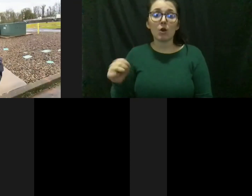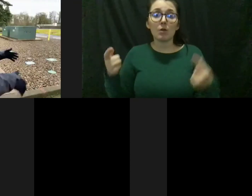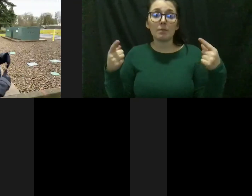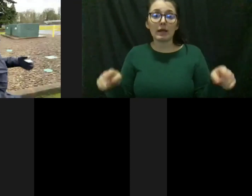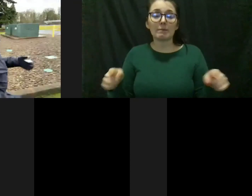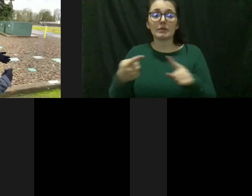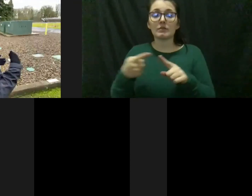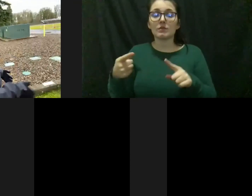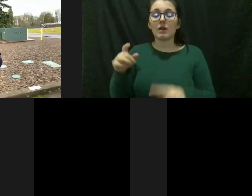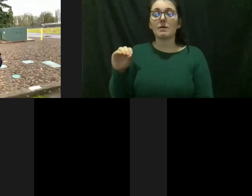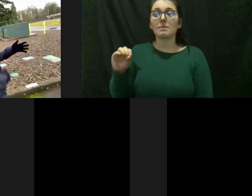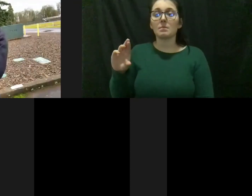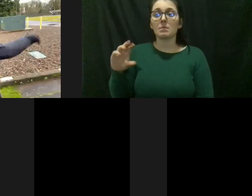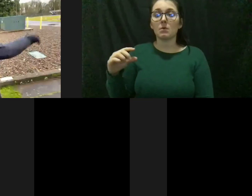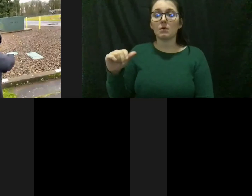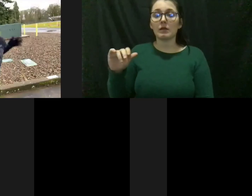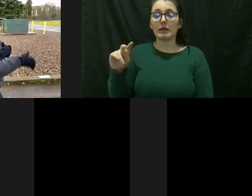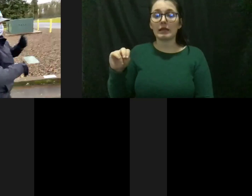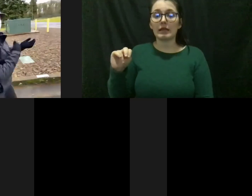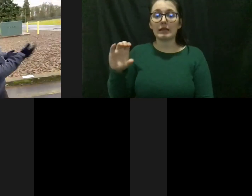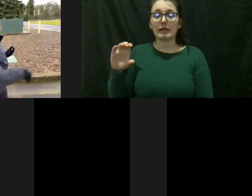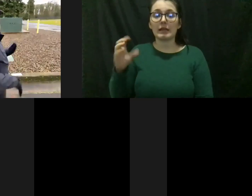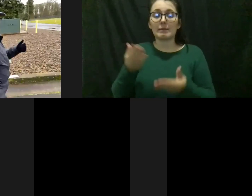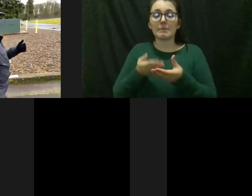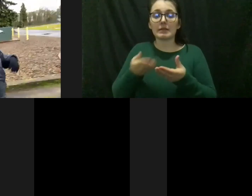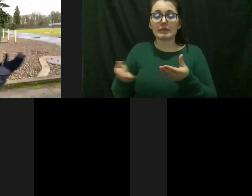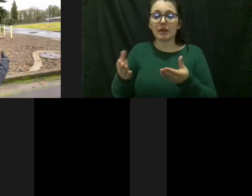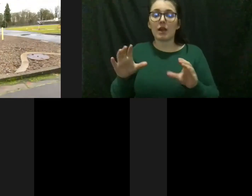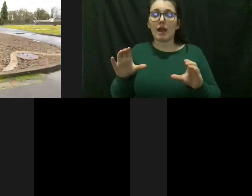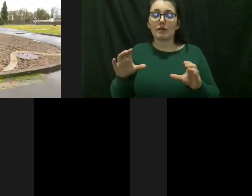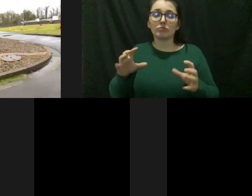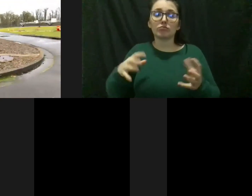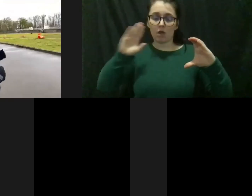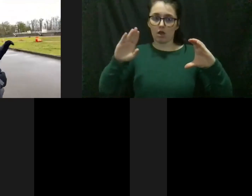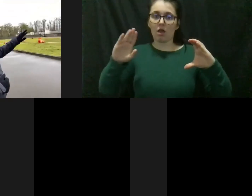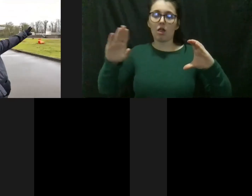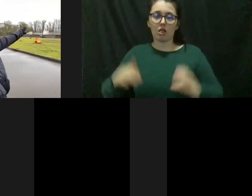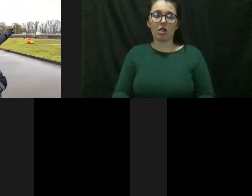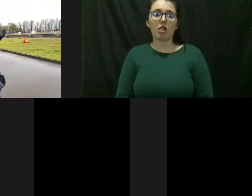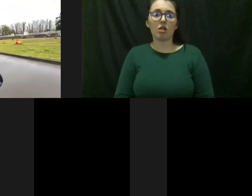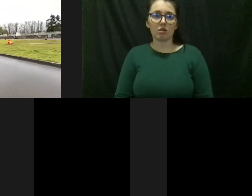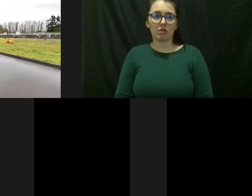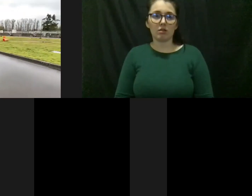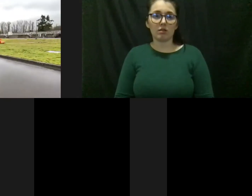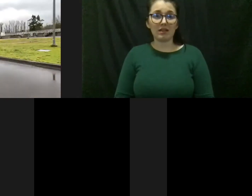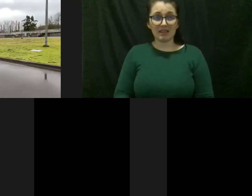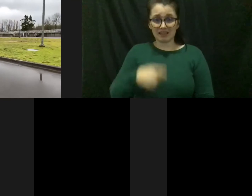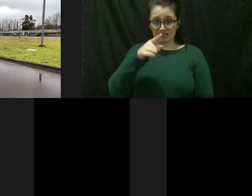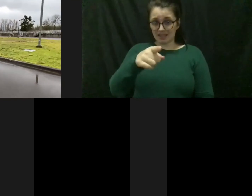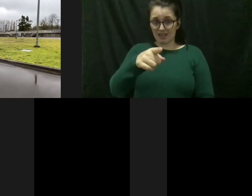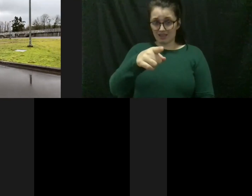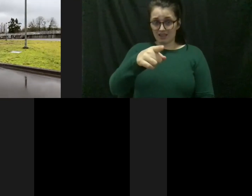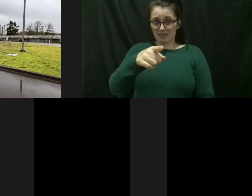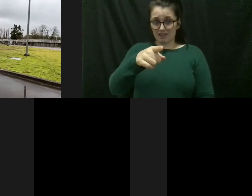actually neutralizes the sodium hypochlorite before it goes into the Willamette. So there's another science fact.